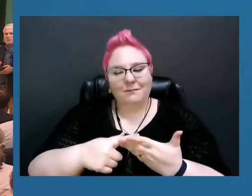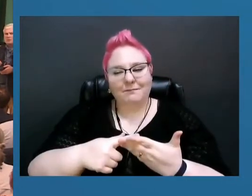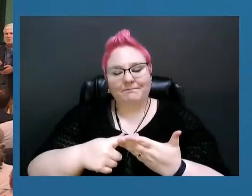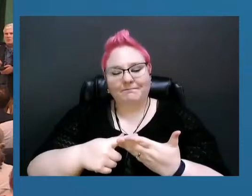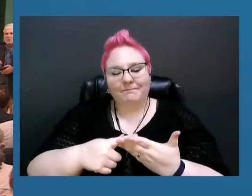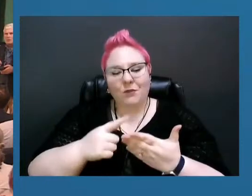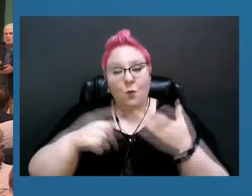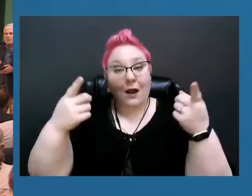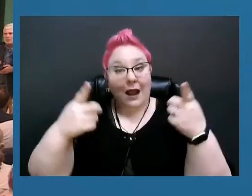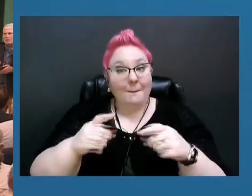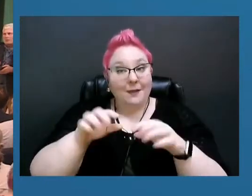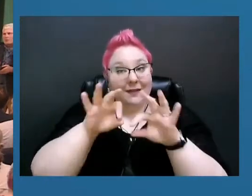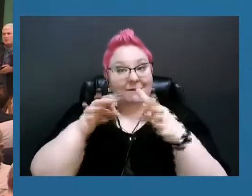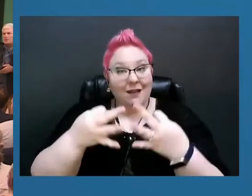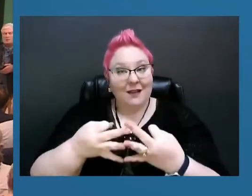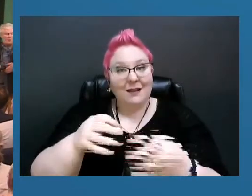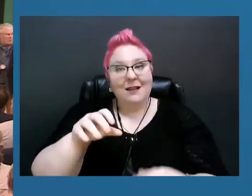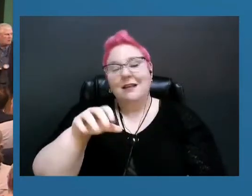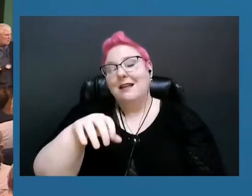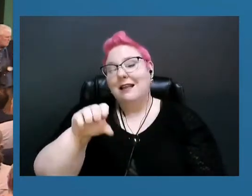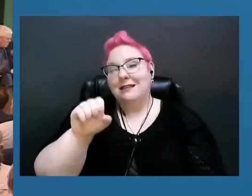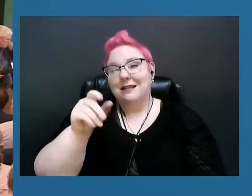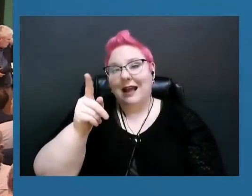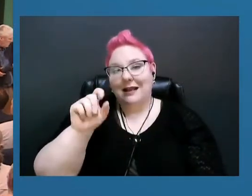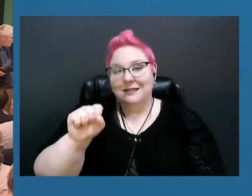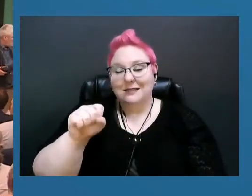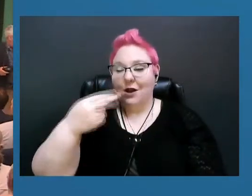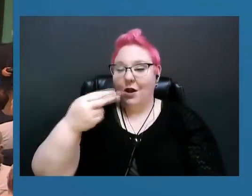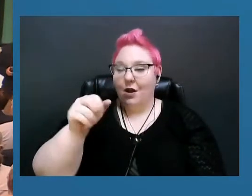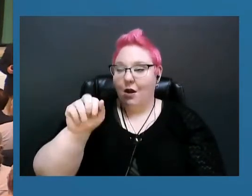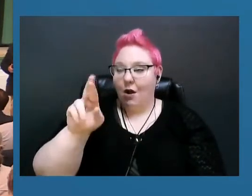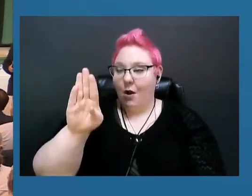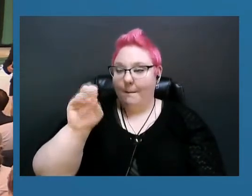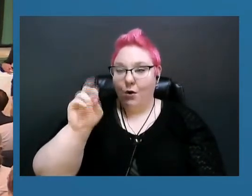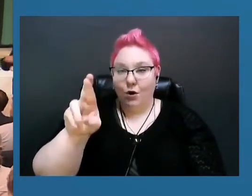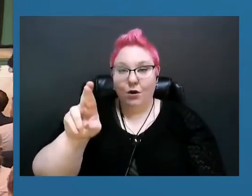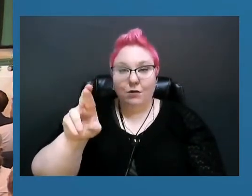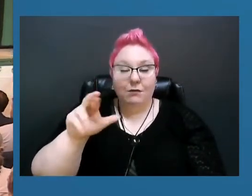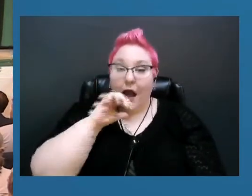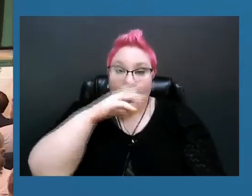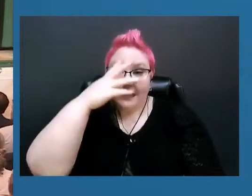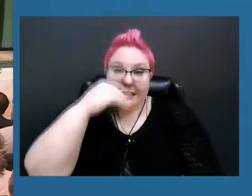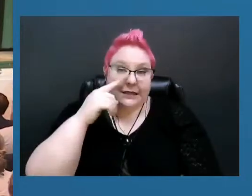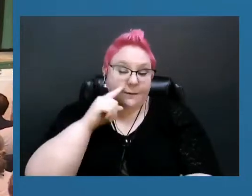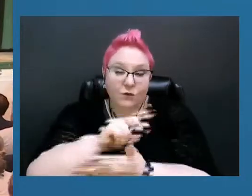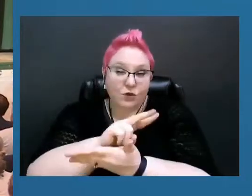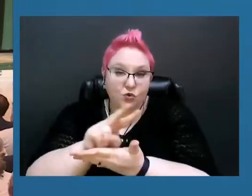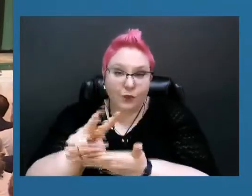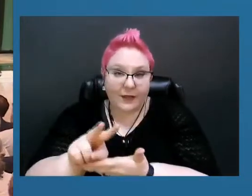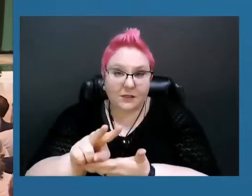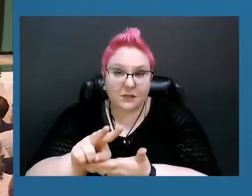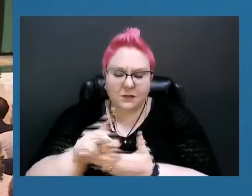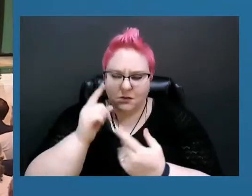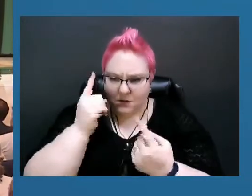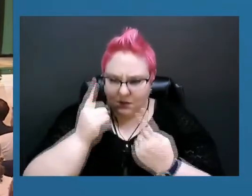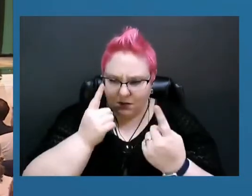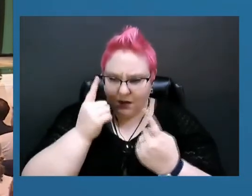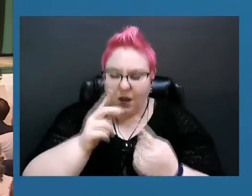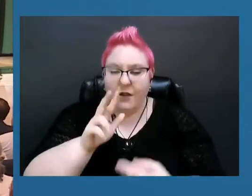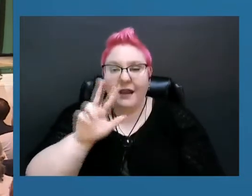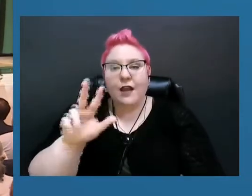happened to that family in Sackett's Harbor. I didn't sleep for 2 weeks, wondering the whereabouts of a third